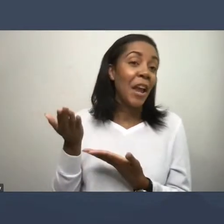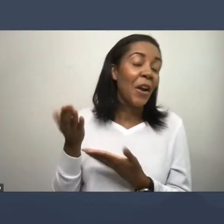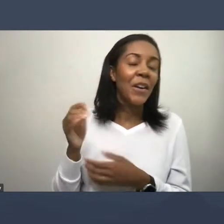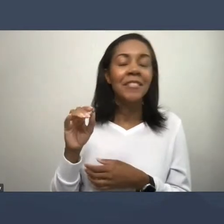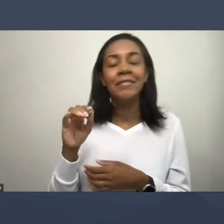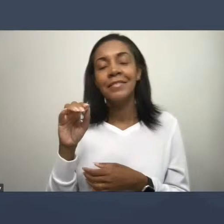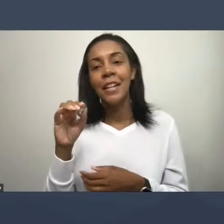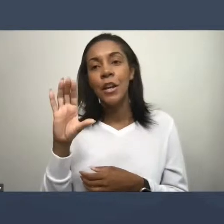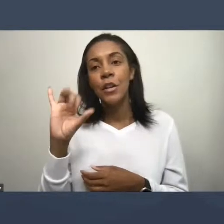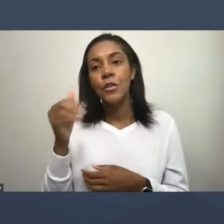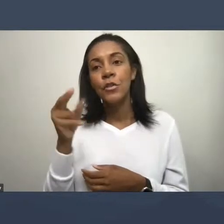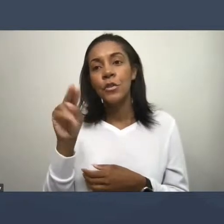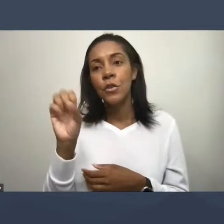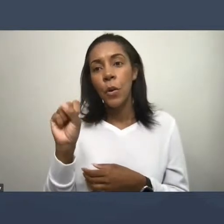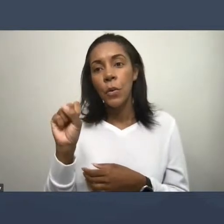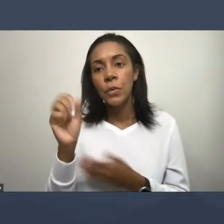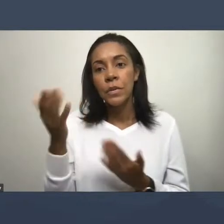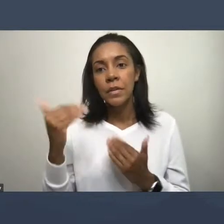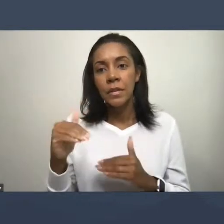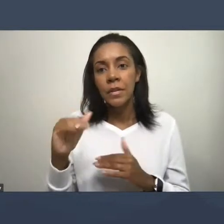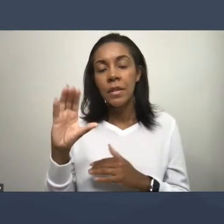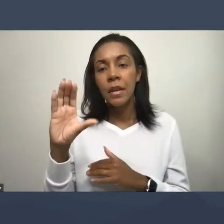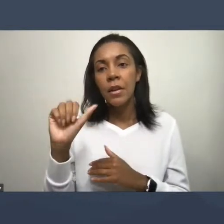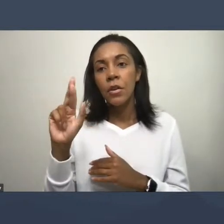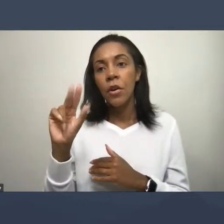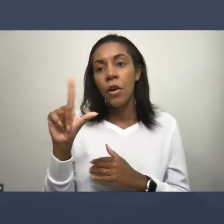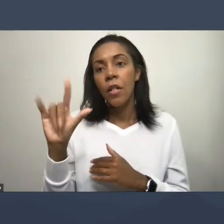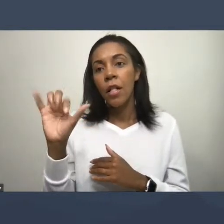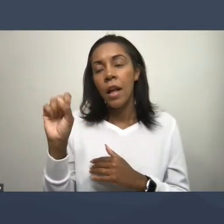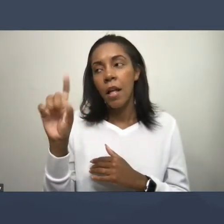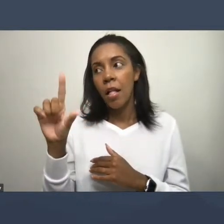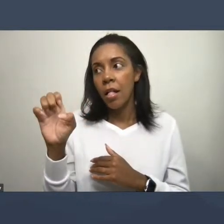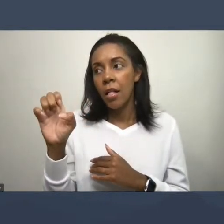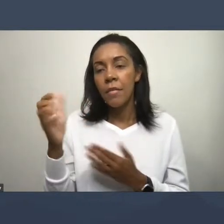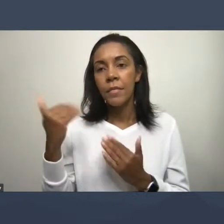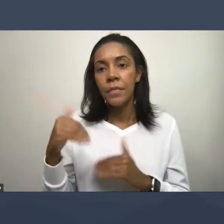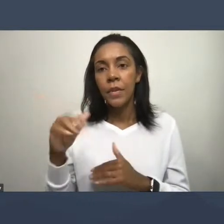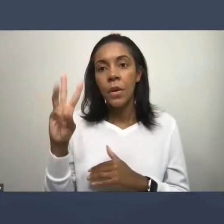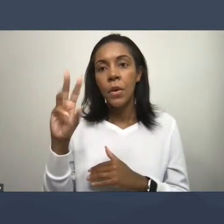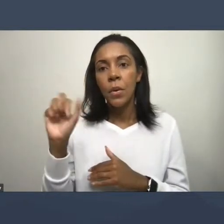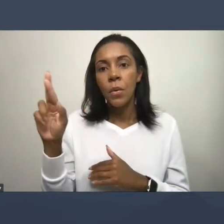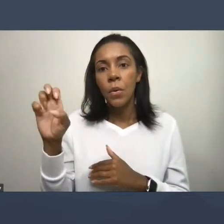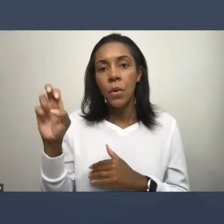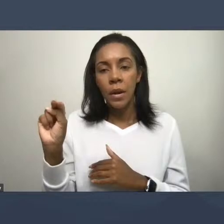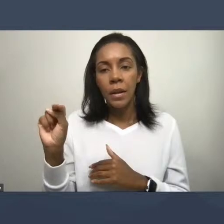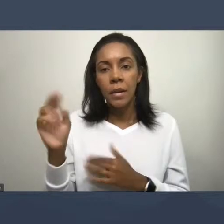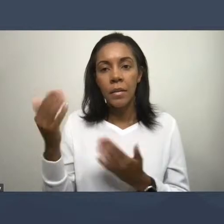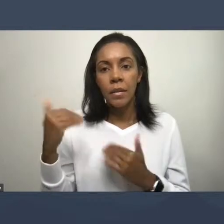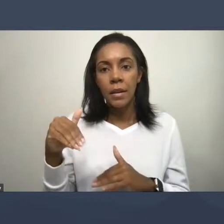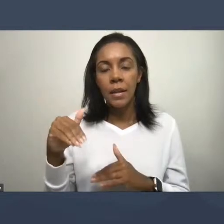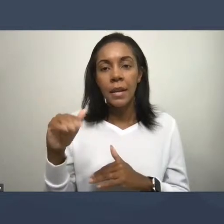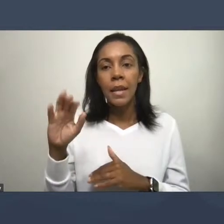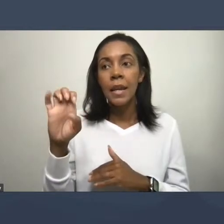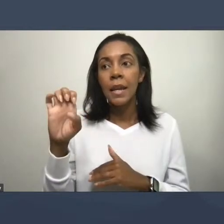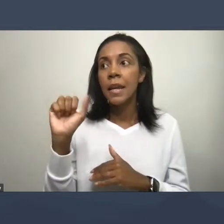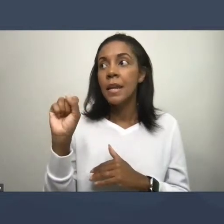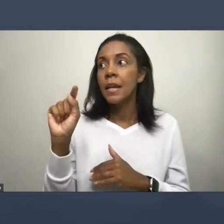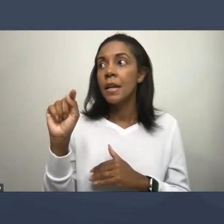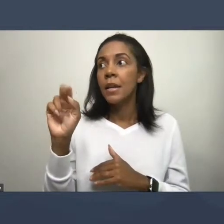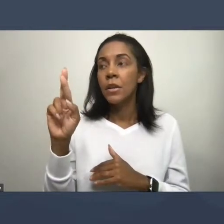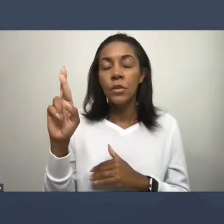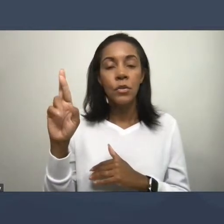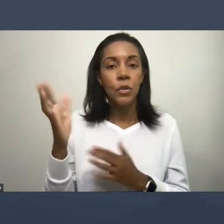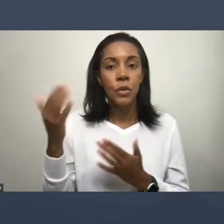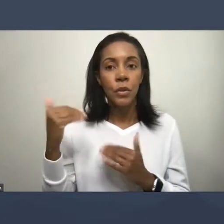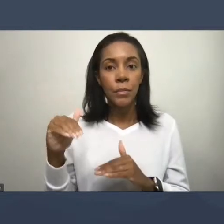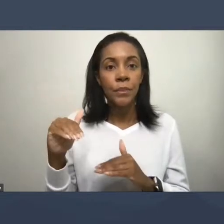Councilman Jones. Councilman Carlisle. Present. Councilman Warren. Present. Councilwoman Easter Thomas. Present